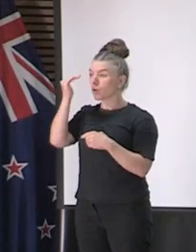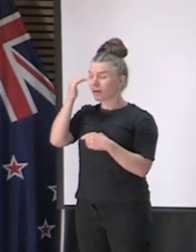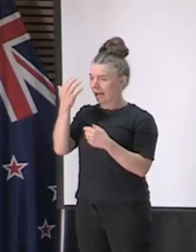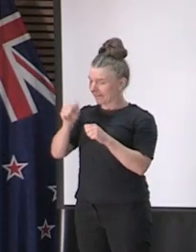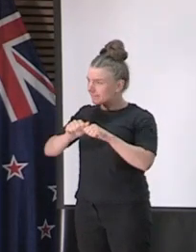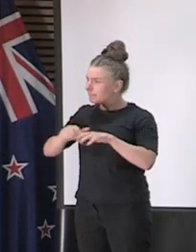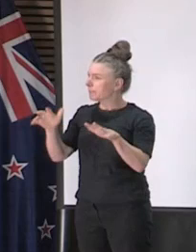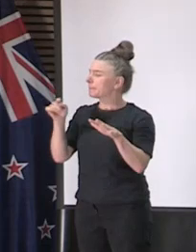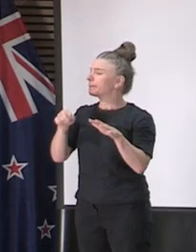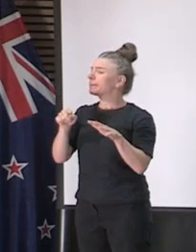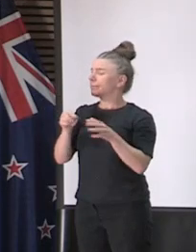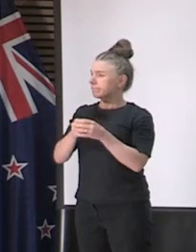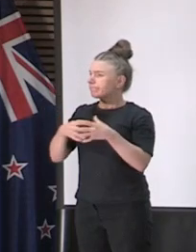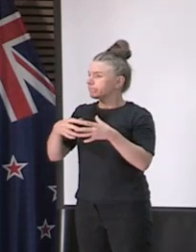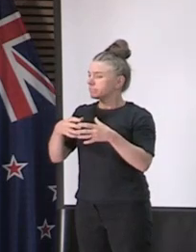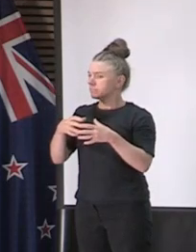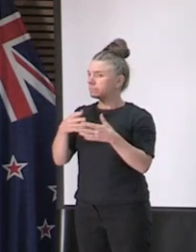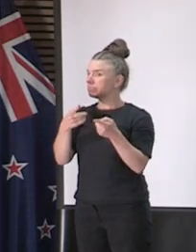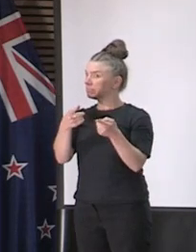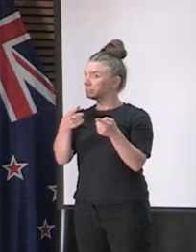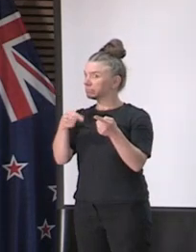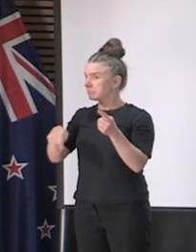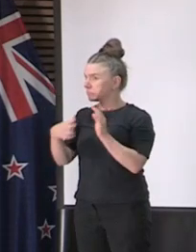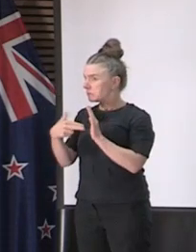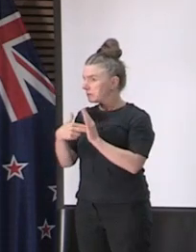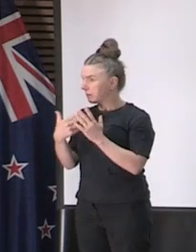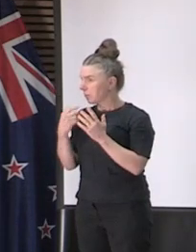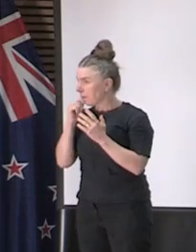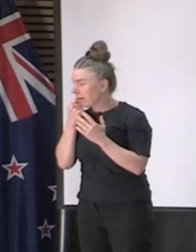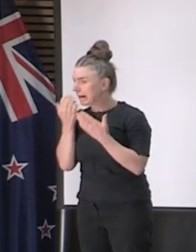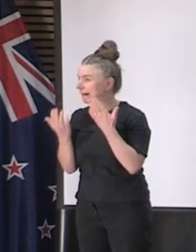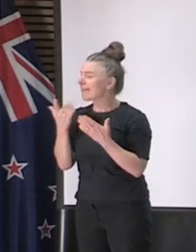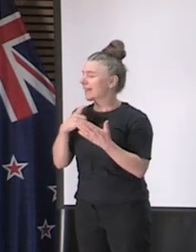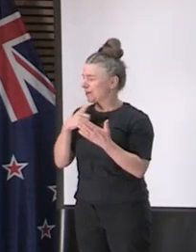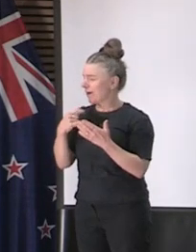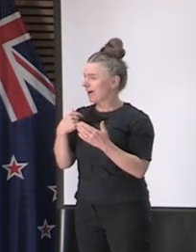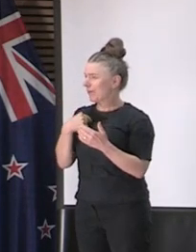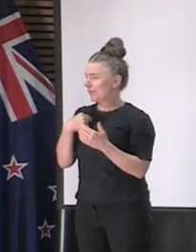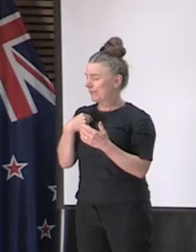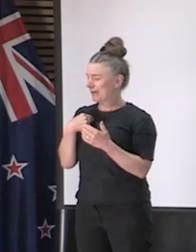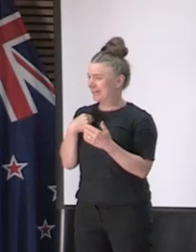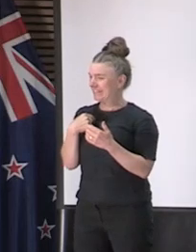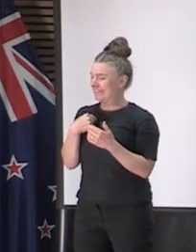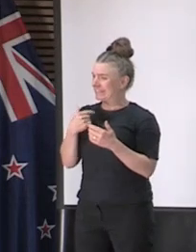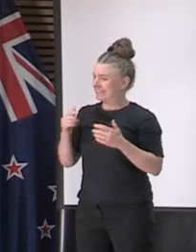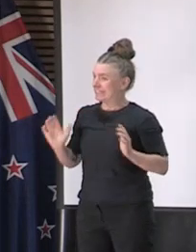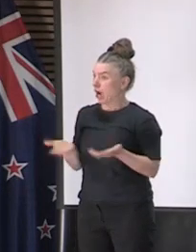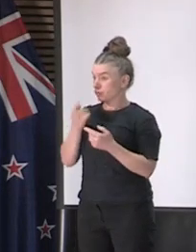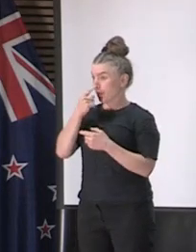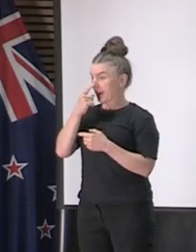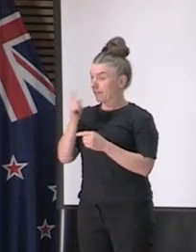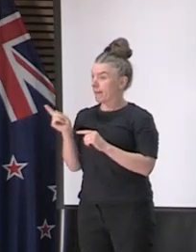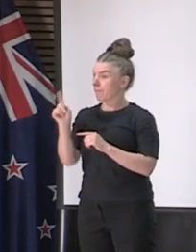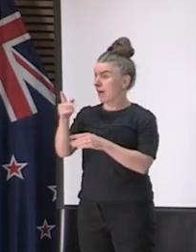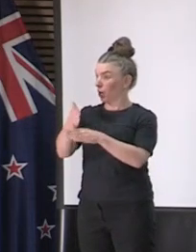Of course, we worry about that. And that's why we're making sure that we prioritise trying to get people back into work, get